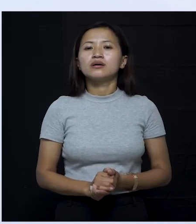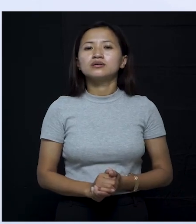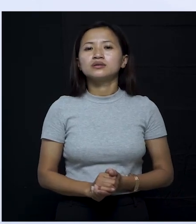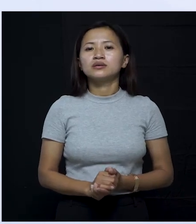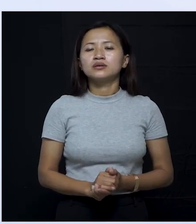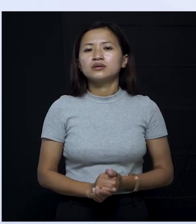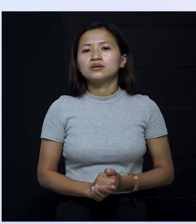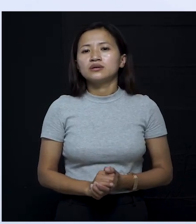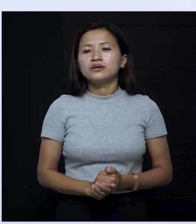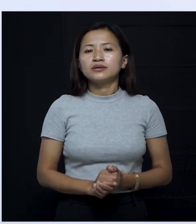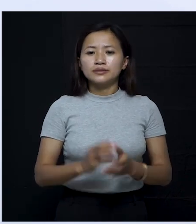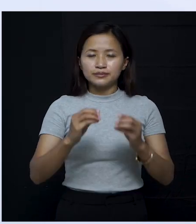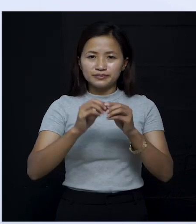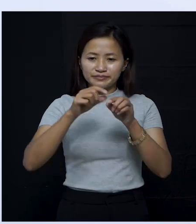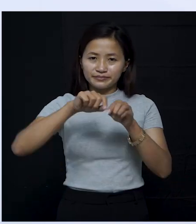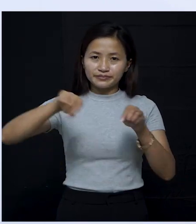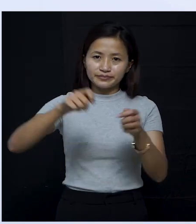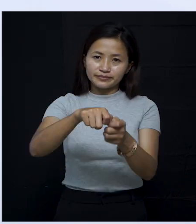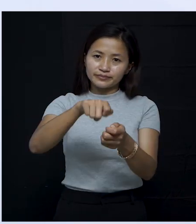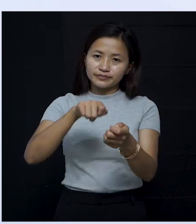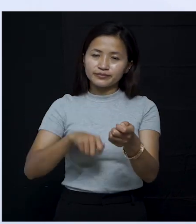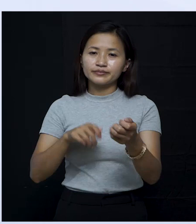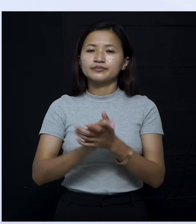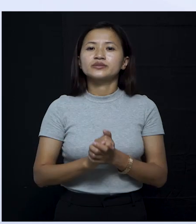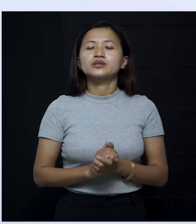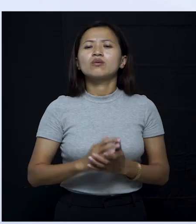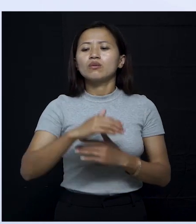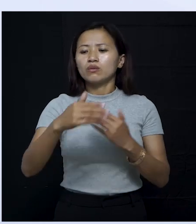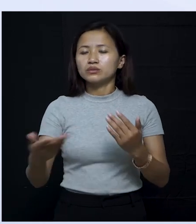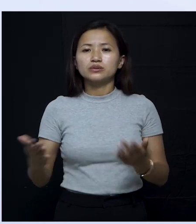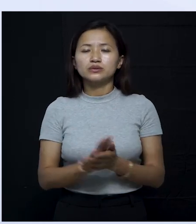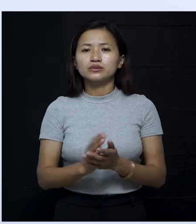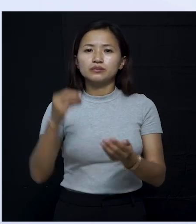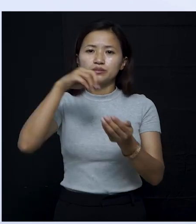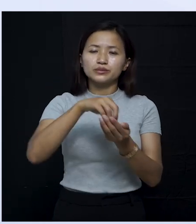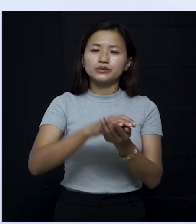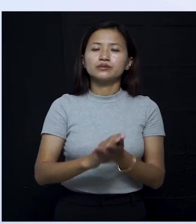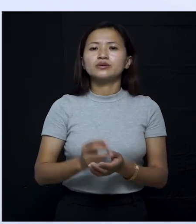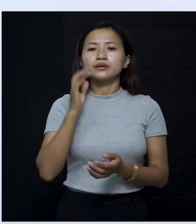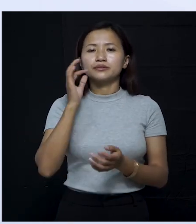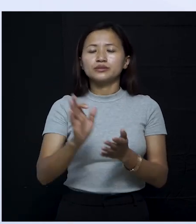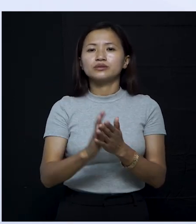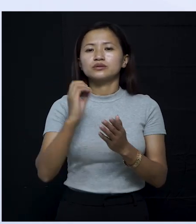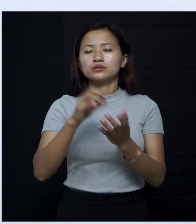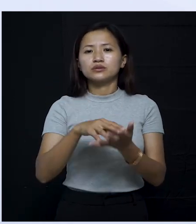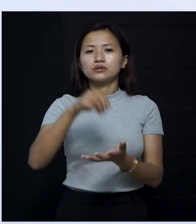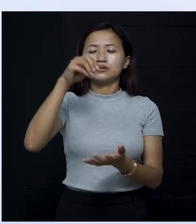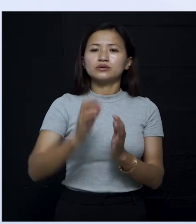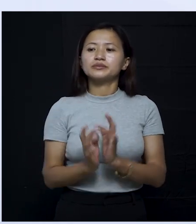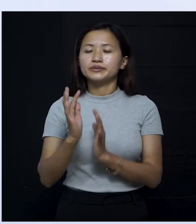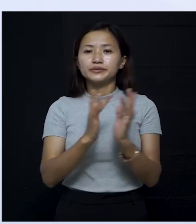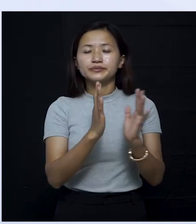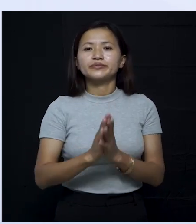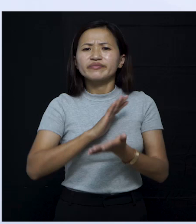have this beans also, okay. All those you can mention in the important crops, okay. Now here, one thing